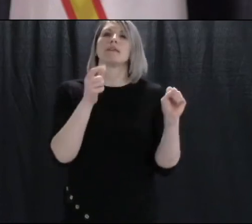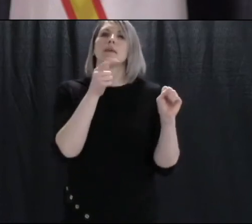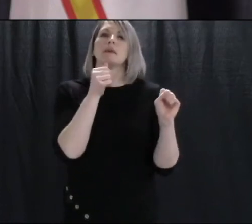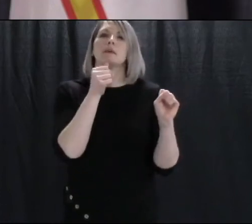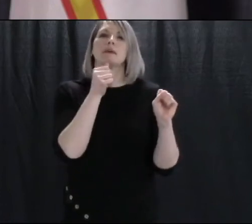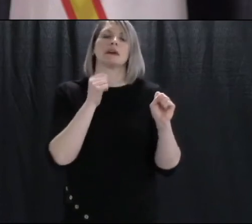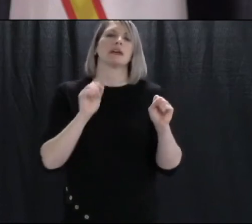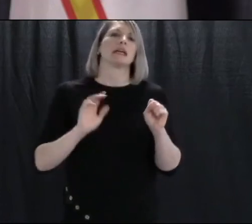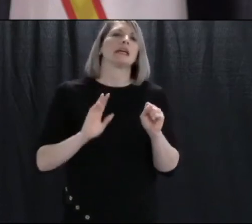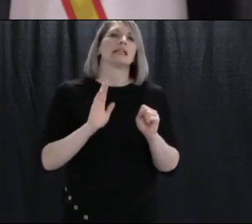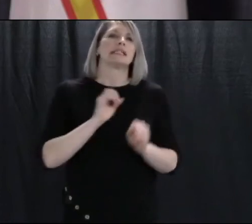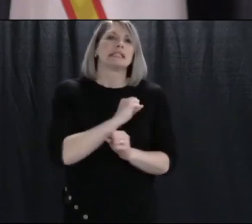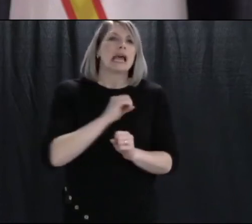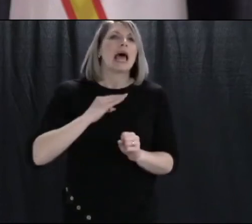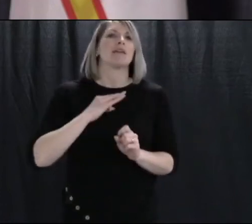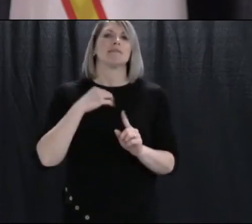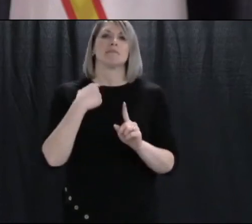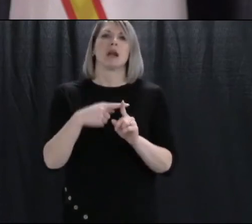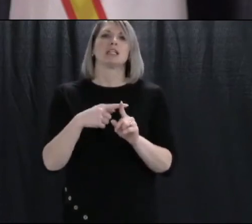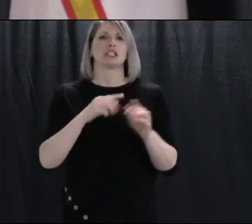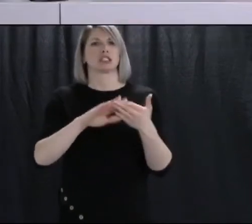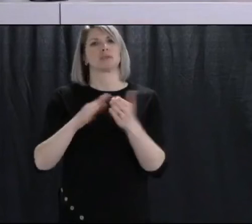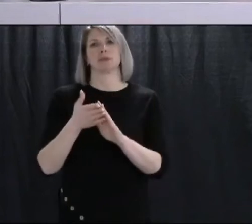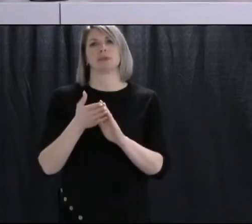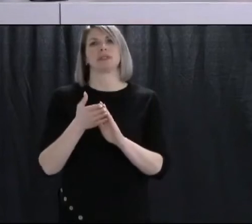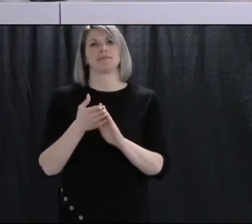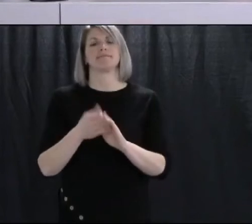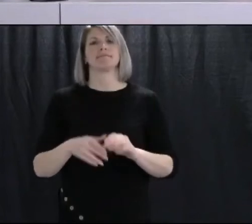to protect our most vulnerable.